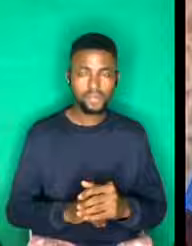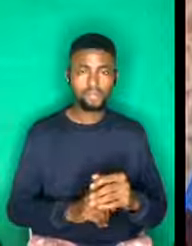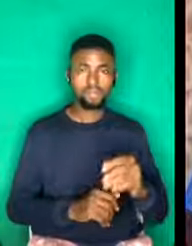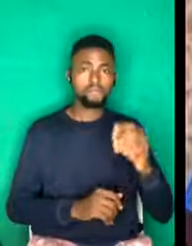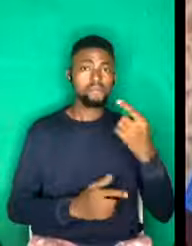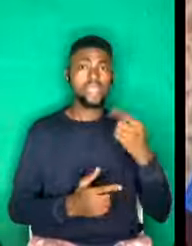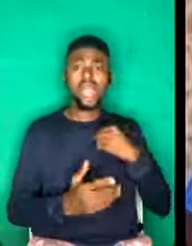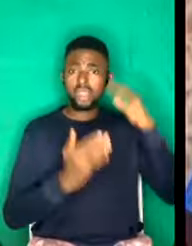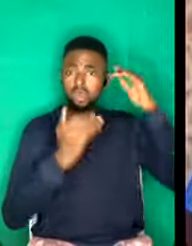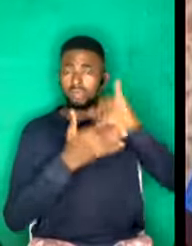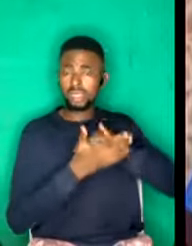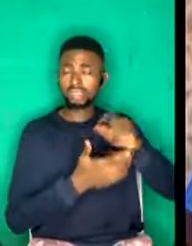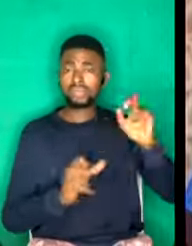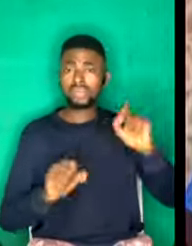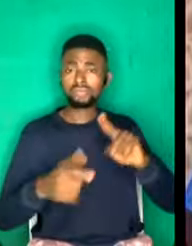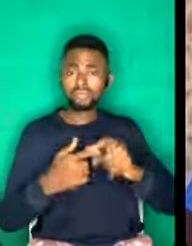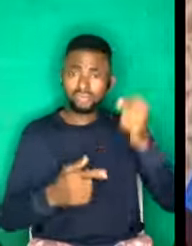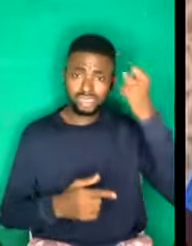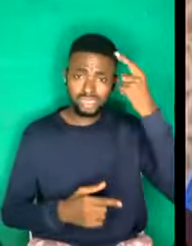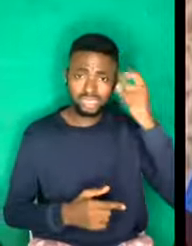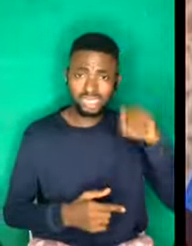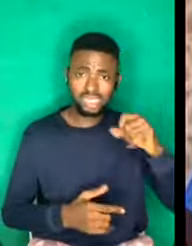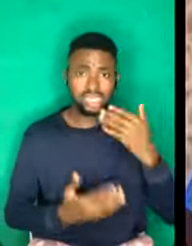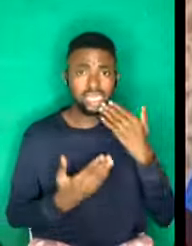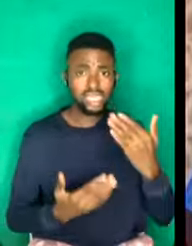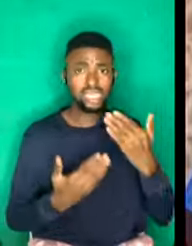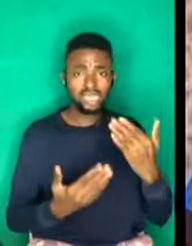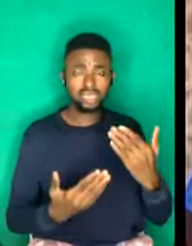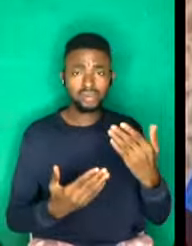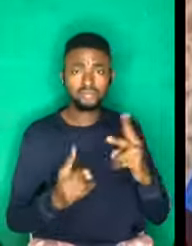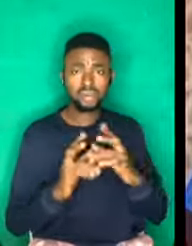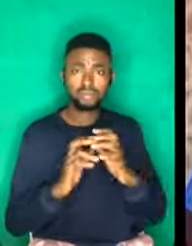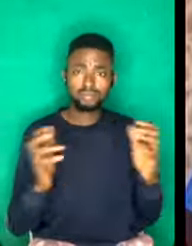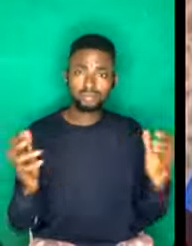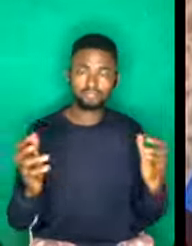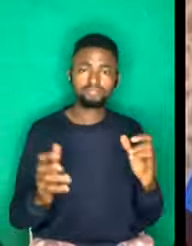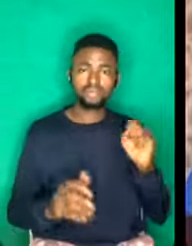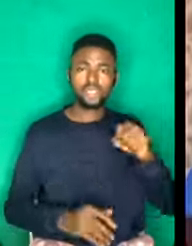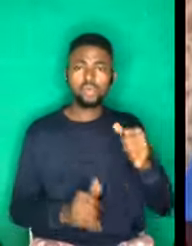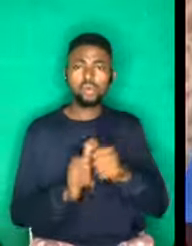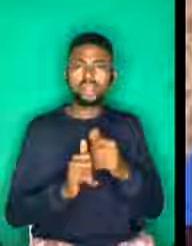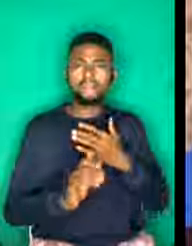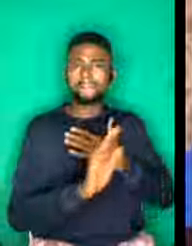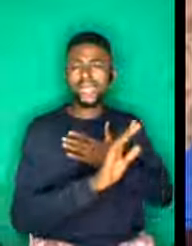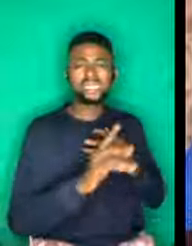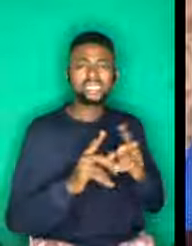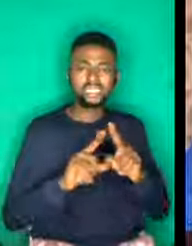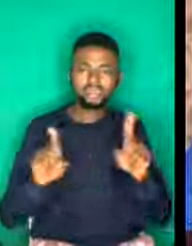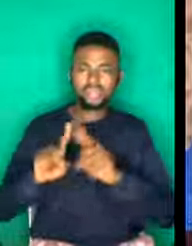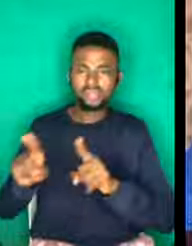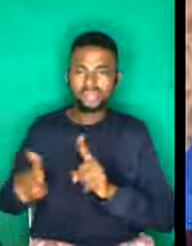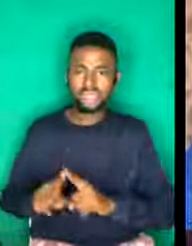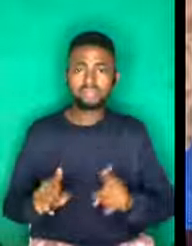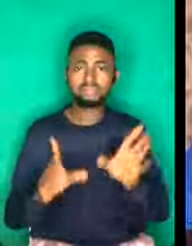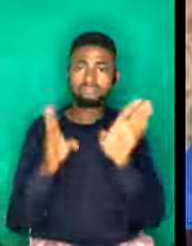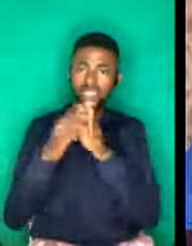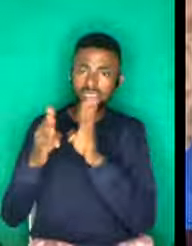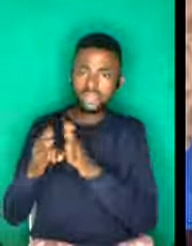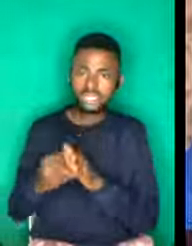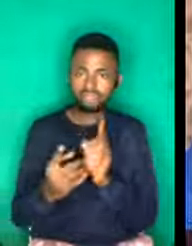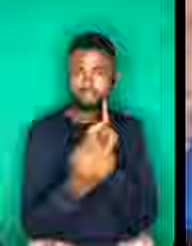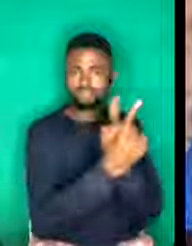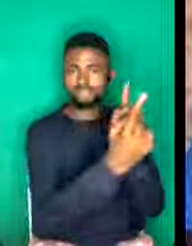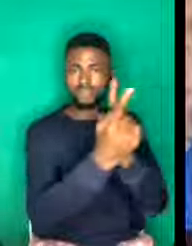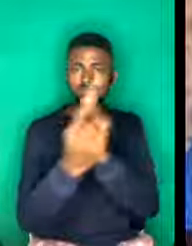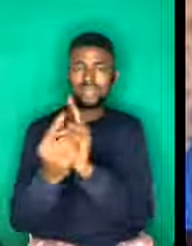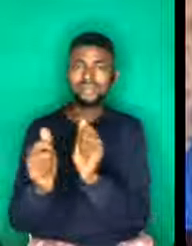to understand, and hey, with my several meeting with several maybe deaf persons, both